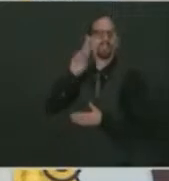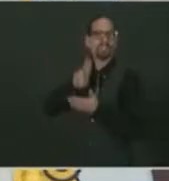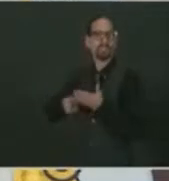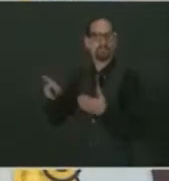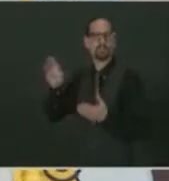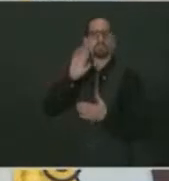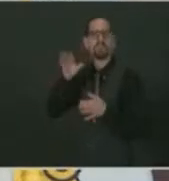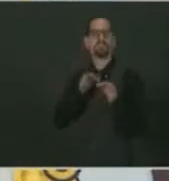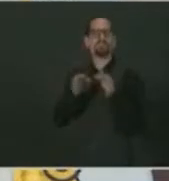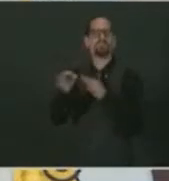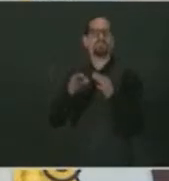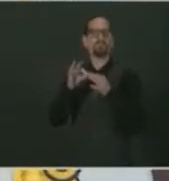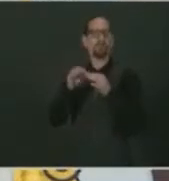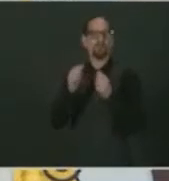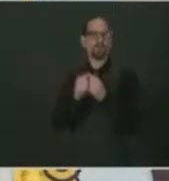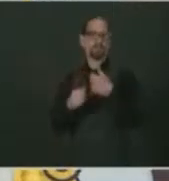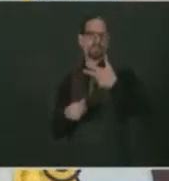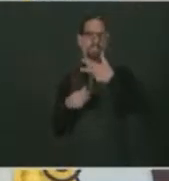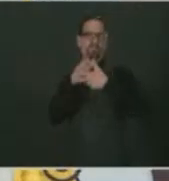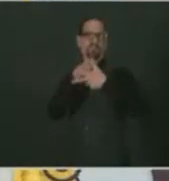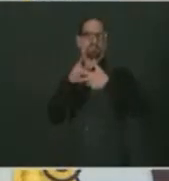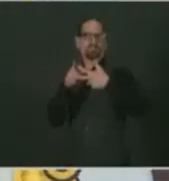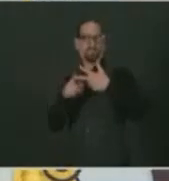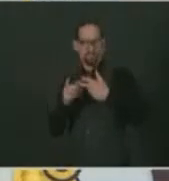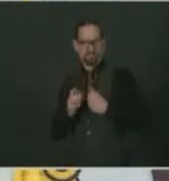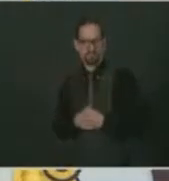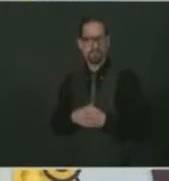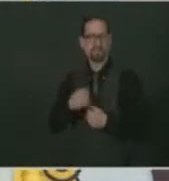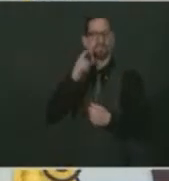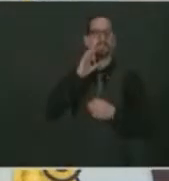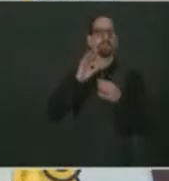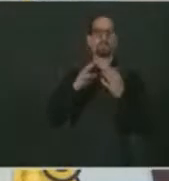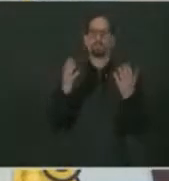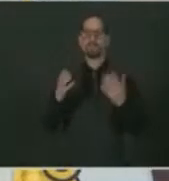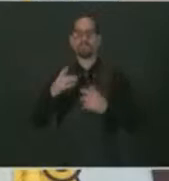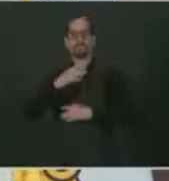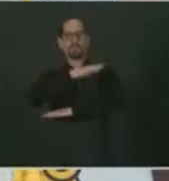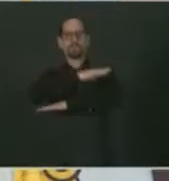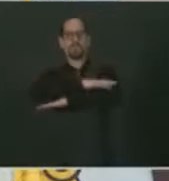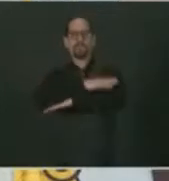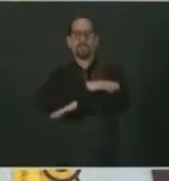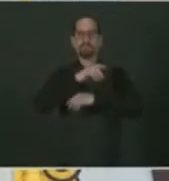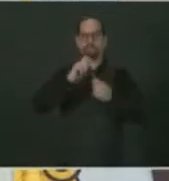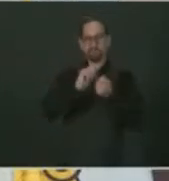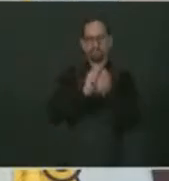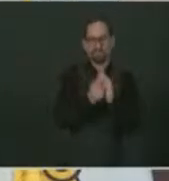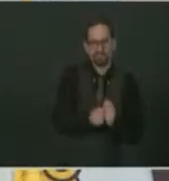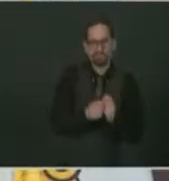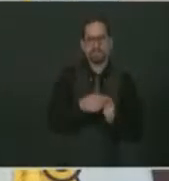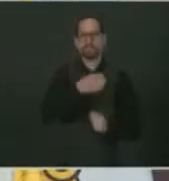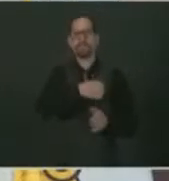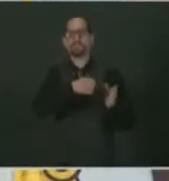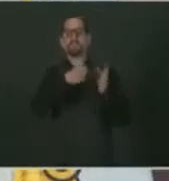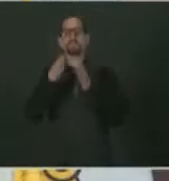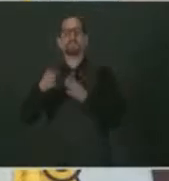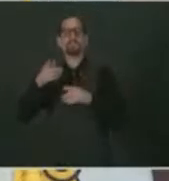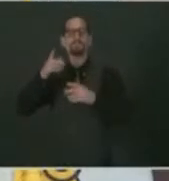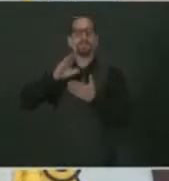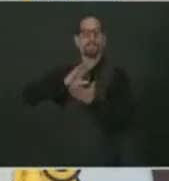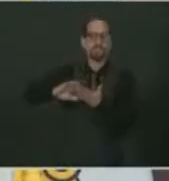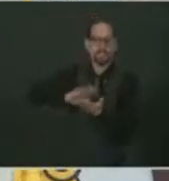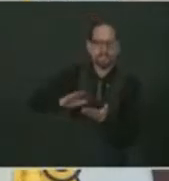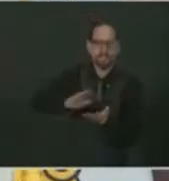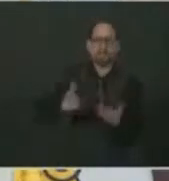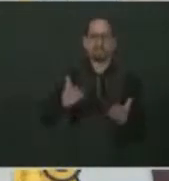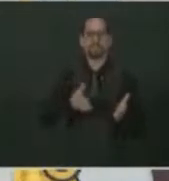and table size events at restaurants. We want to keep the lines of